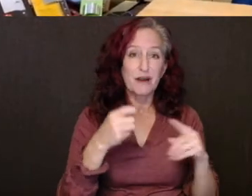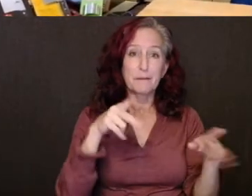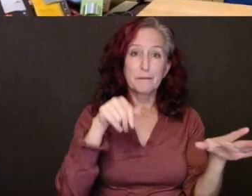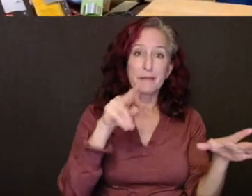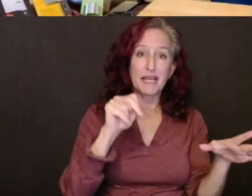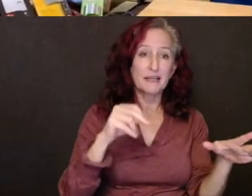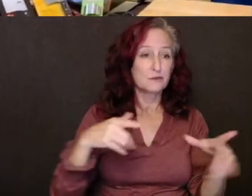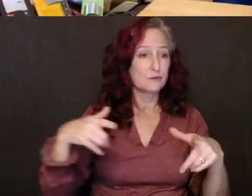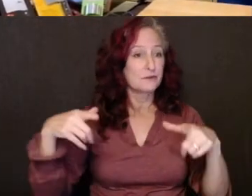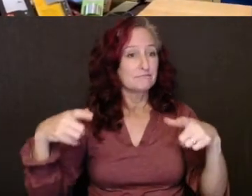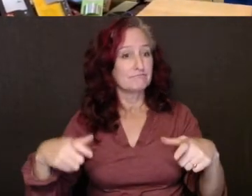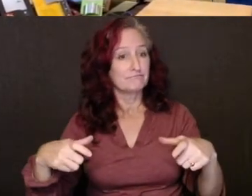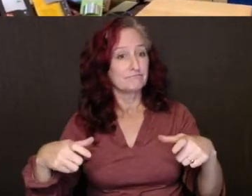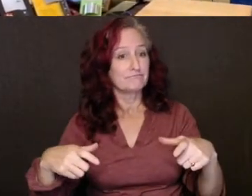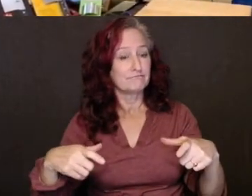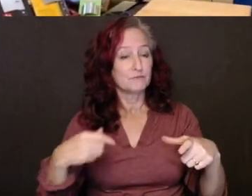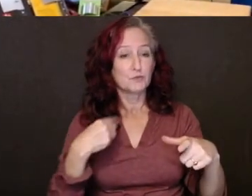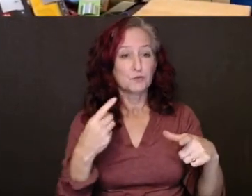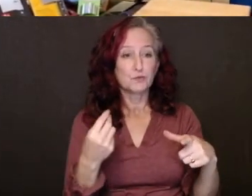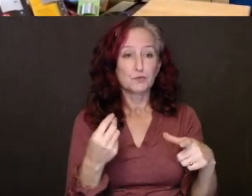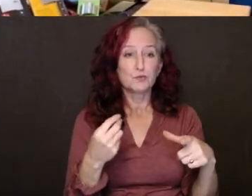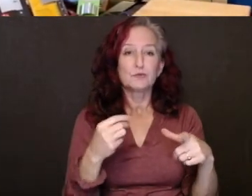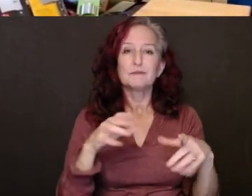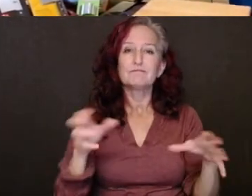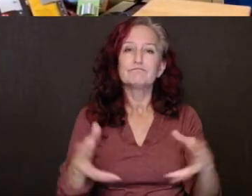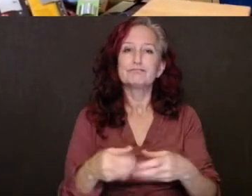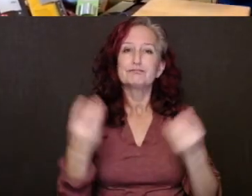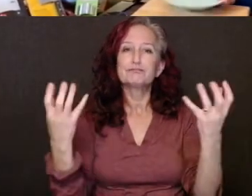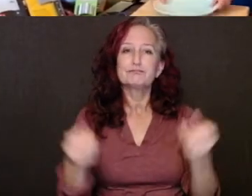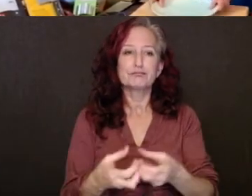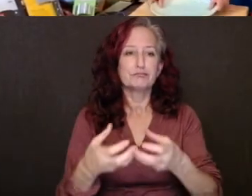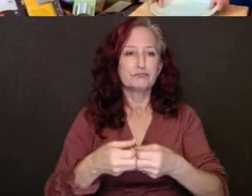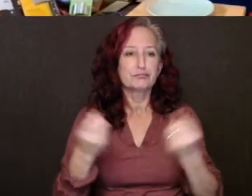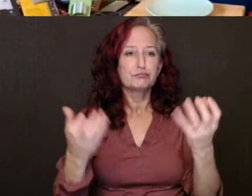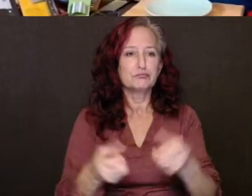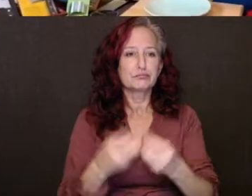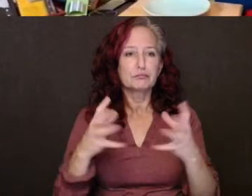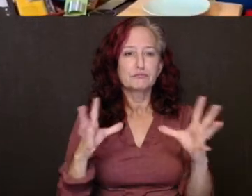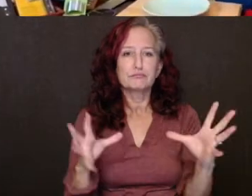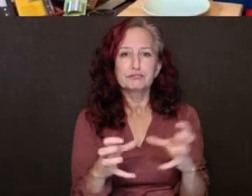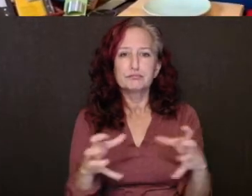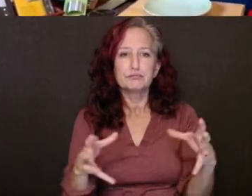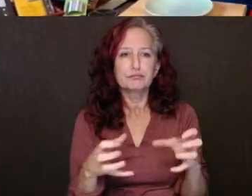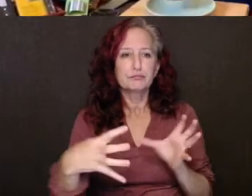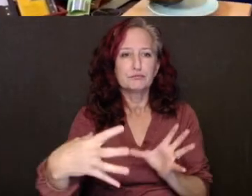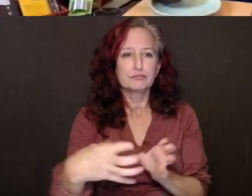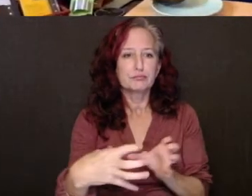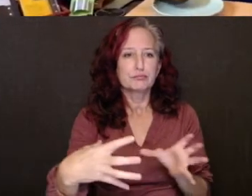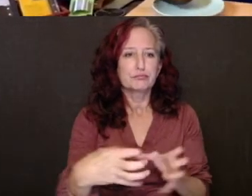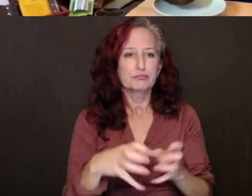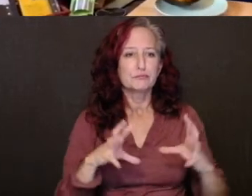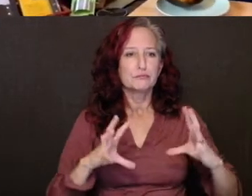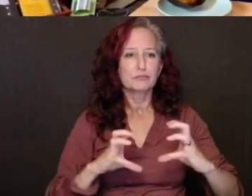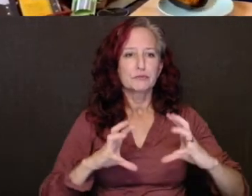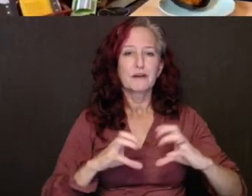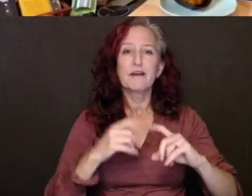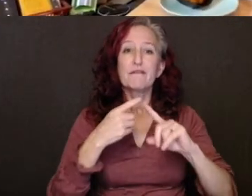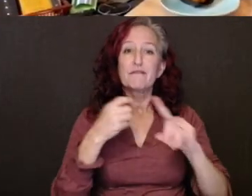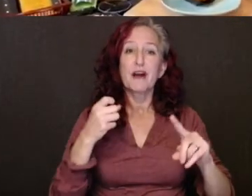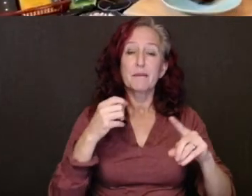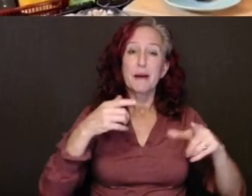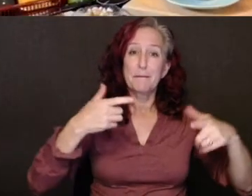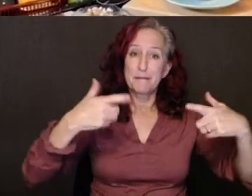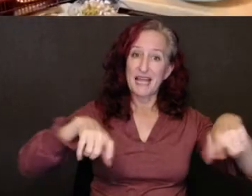I would actually, let me show you quickly. Once I do that, I can actually slide this over here. This is pan